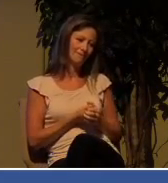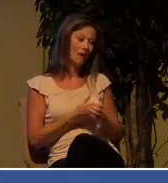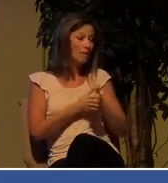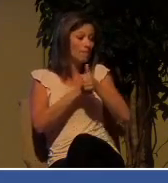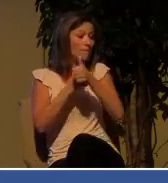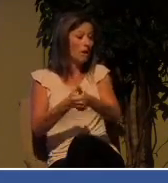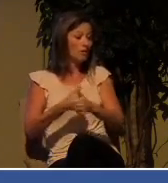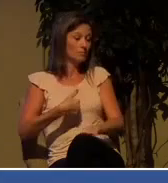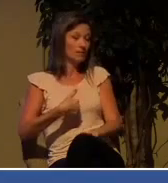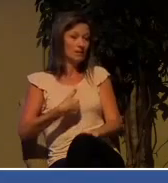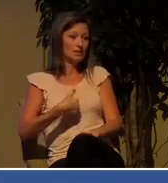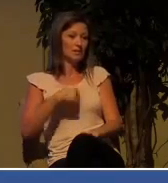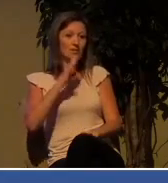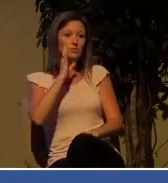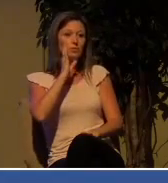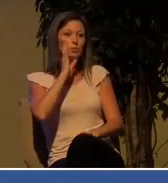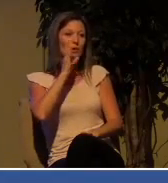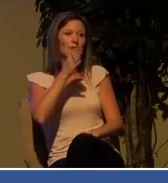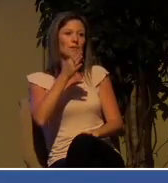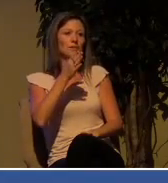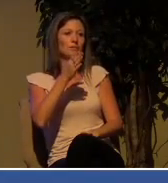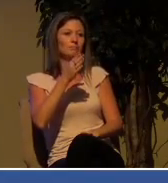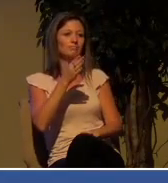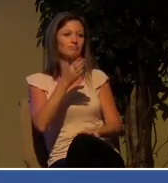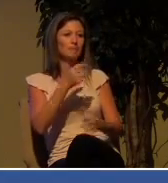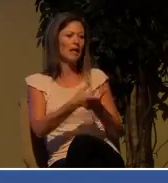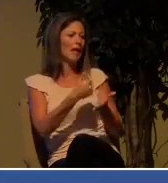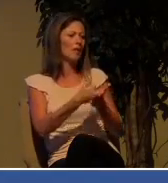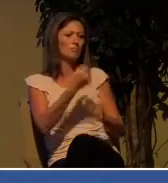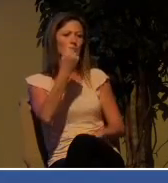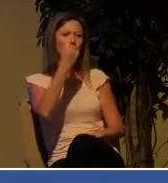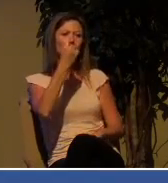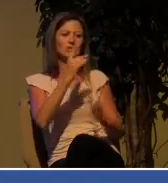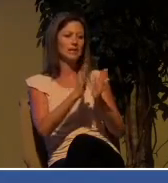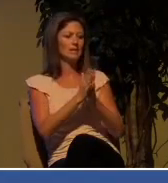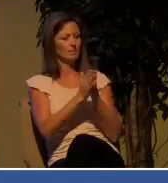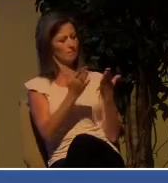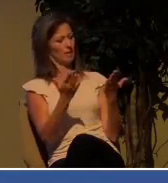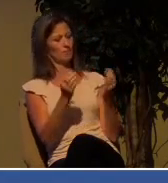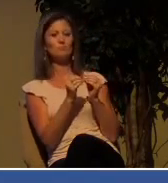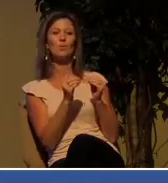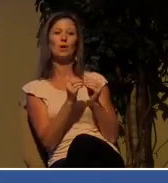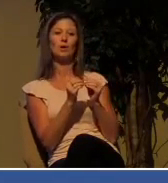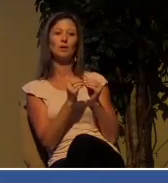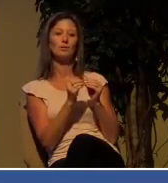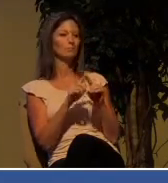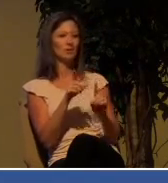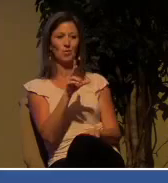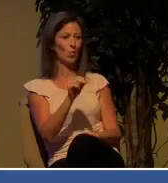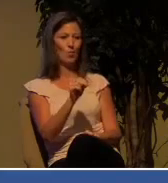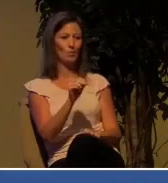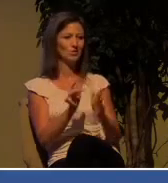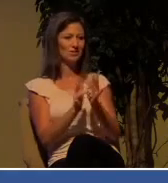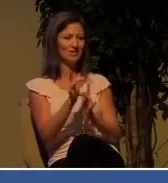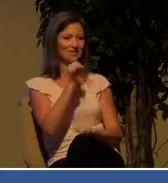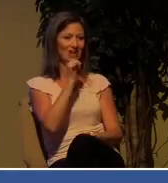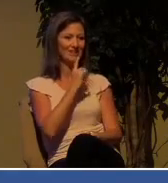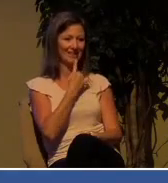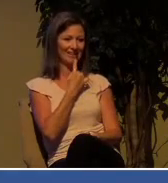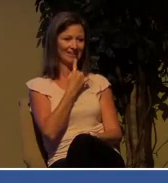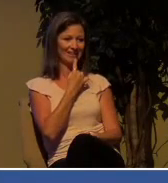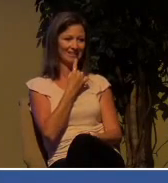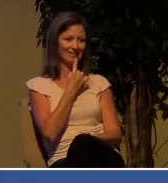Follow me and I'll give you a better handle on the scriptures." But he didn't say that. He didn't